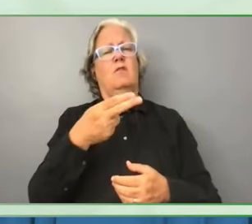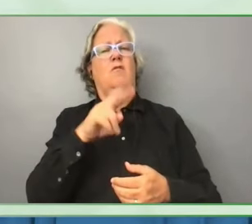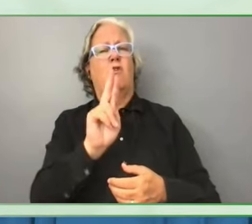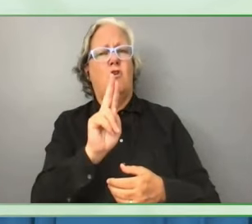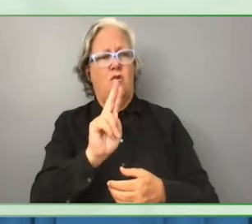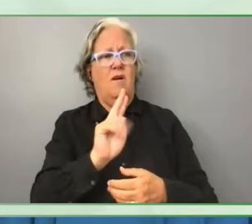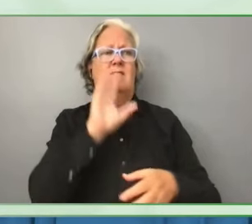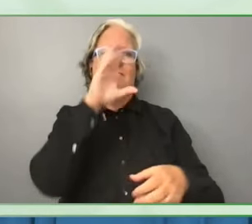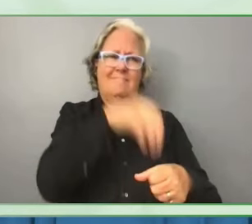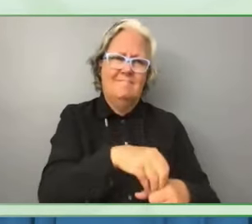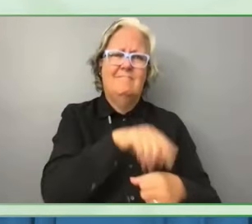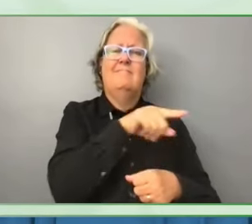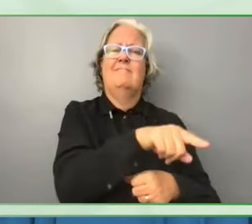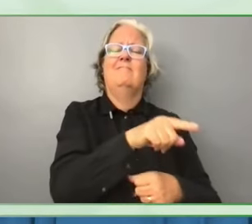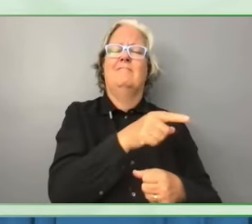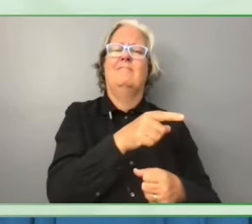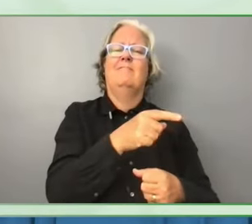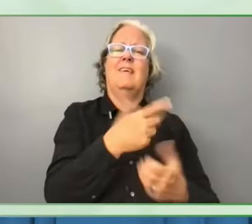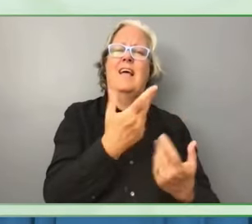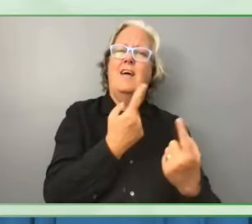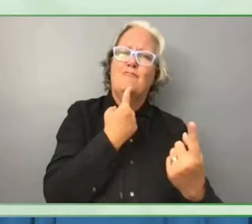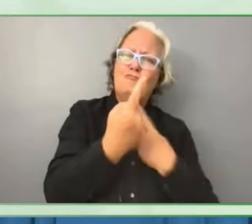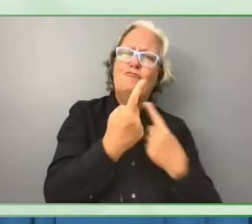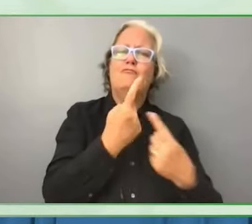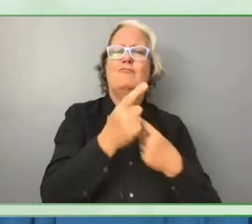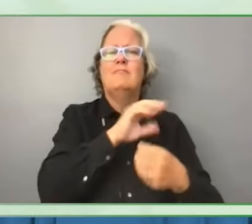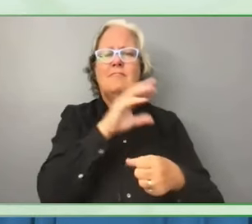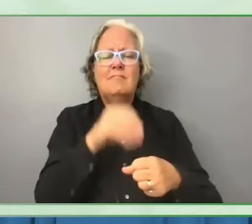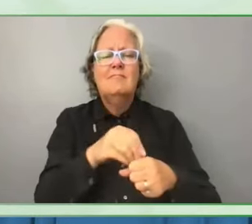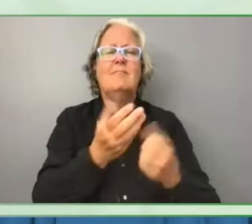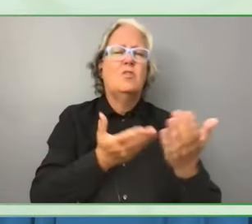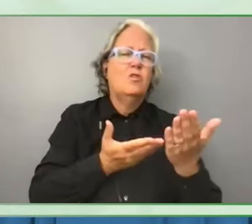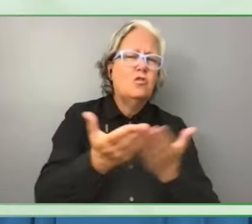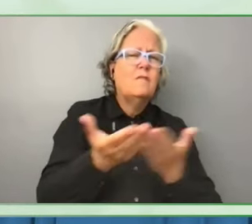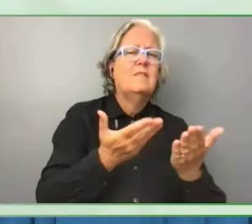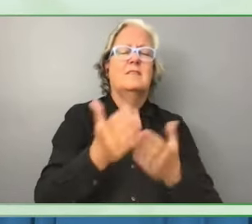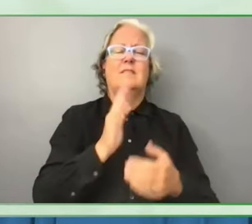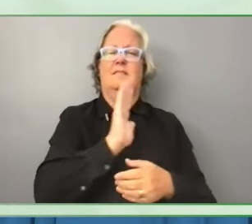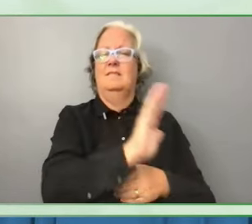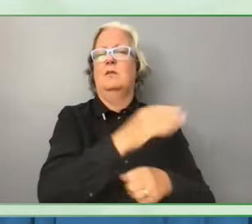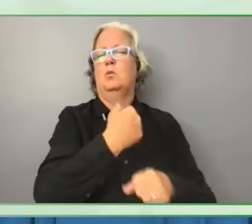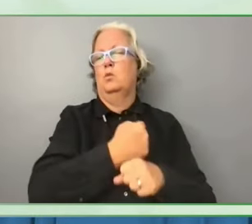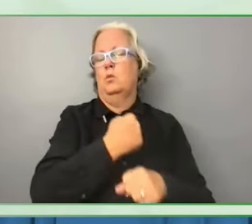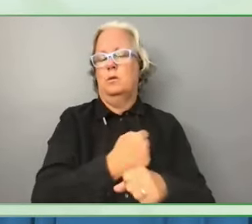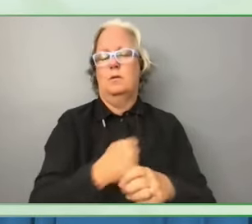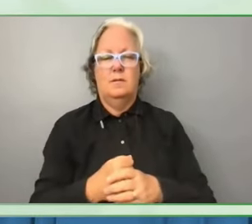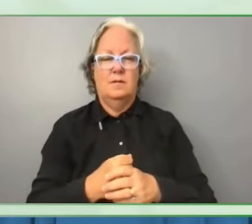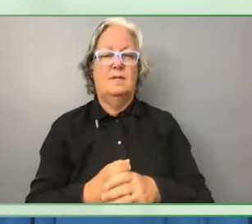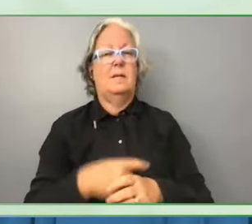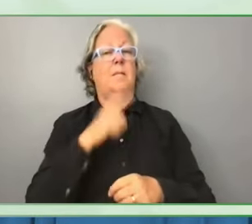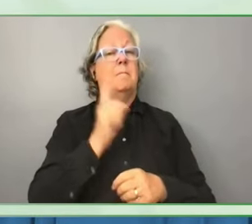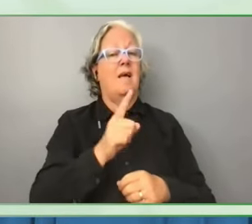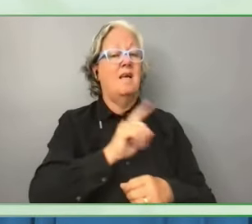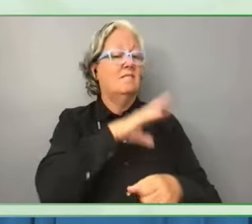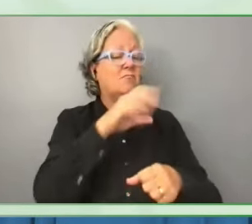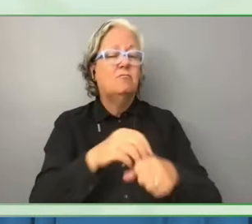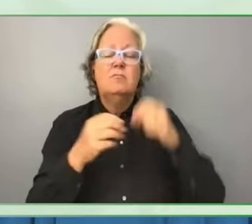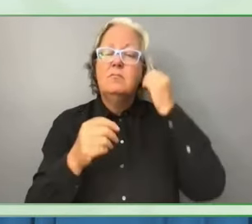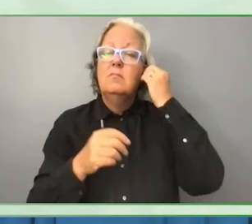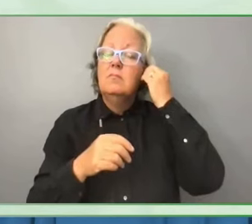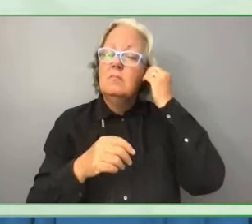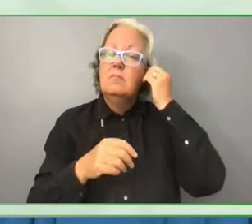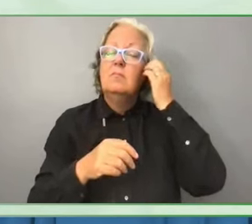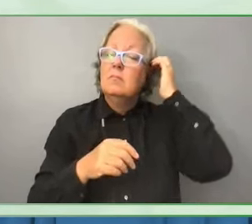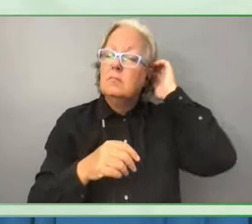So sustainability and next steps. In order to be sustainable, it needs to be integrated in the activities of all the involved partners and